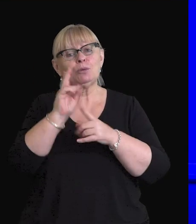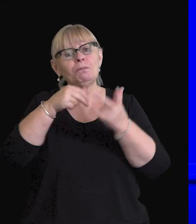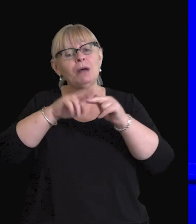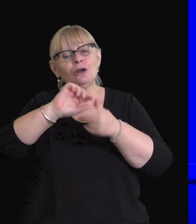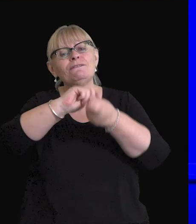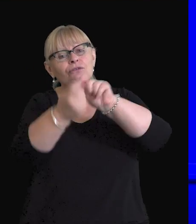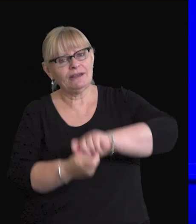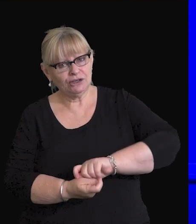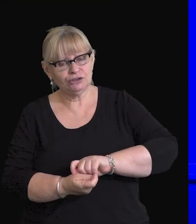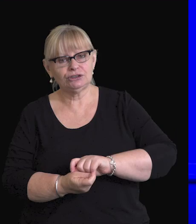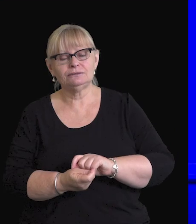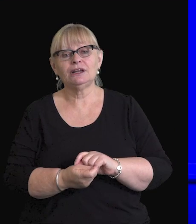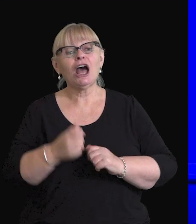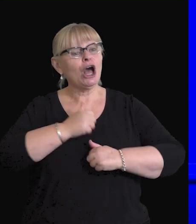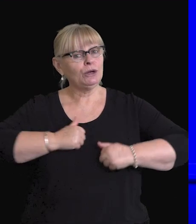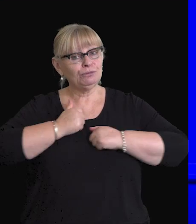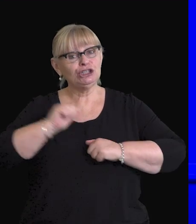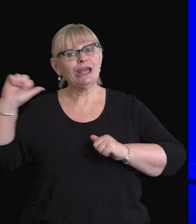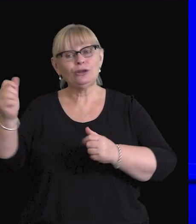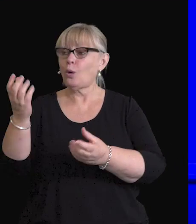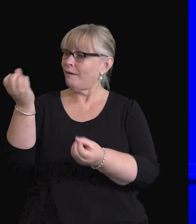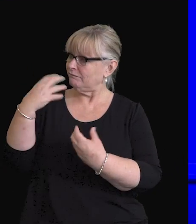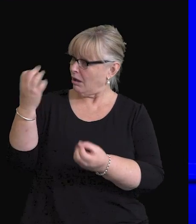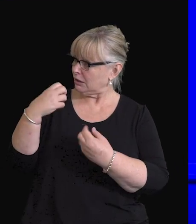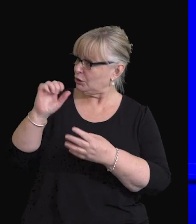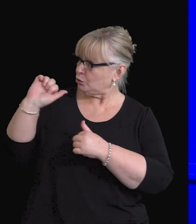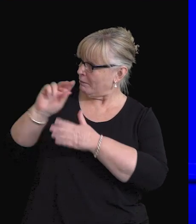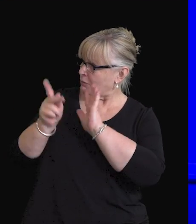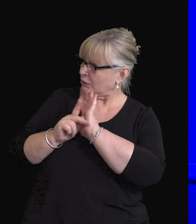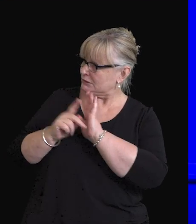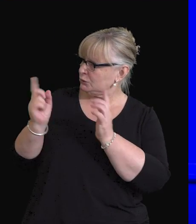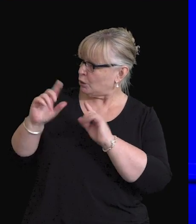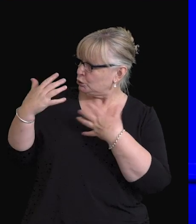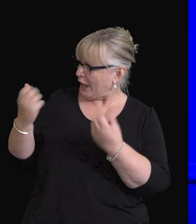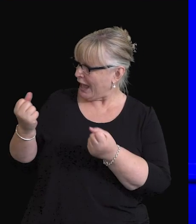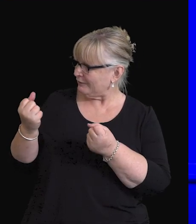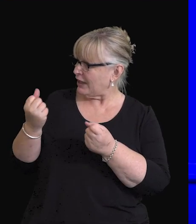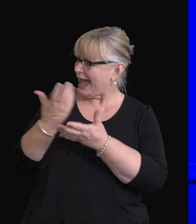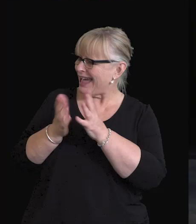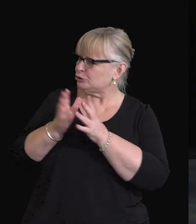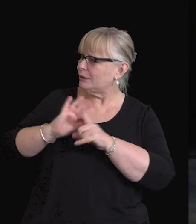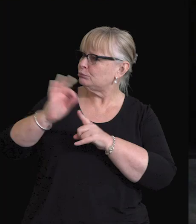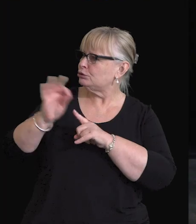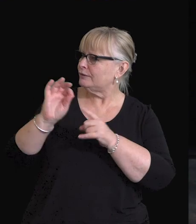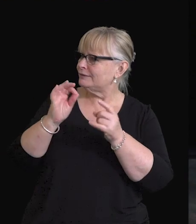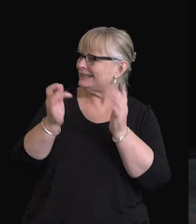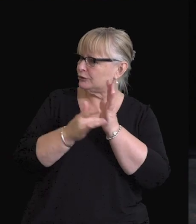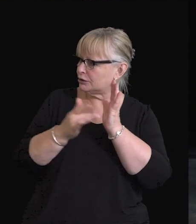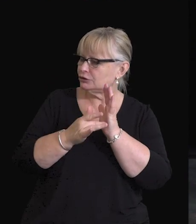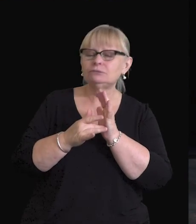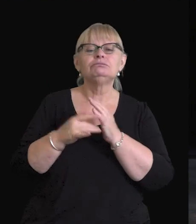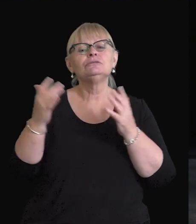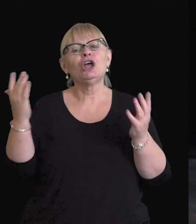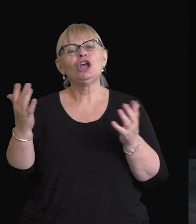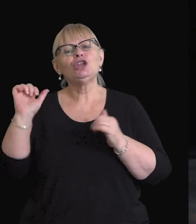evolution. I would appreciate your advice on your policies to advance our democracy fair. Yours sincerely,